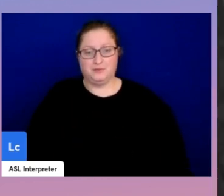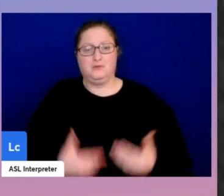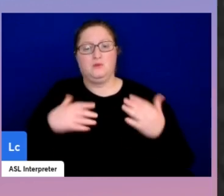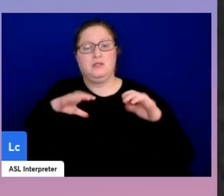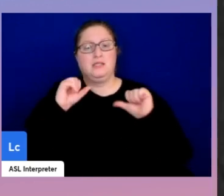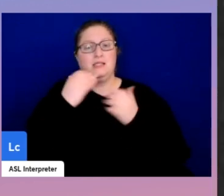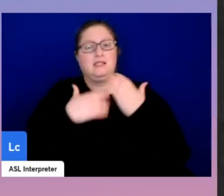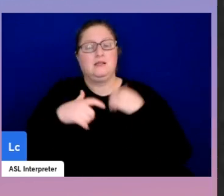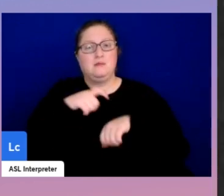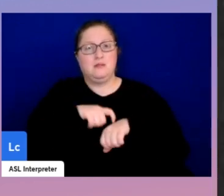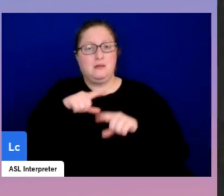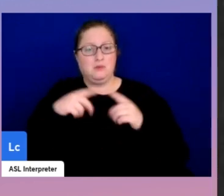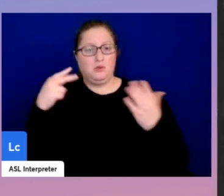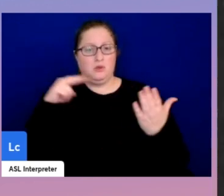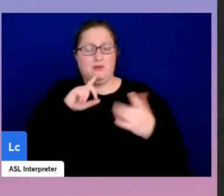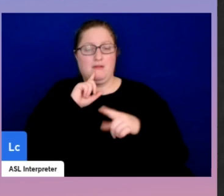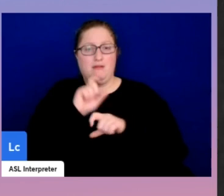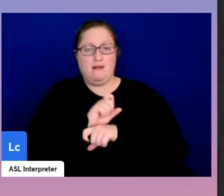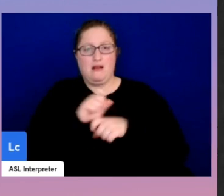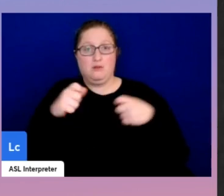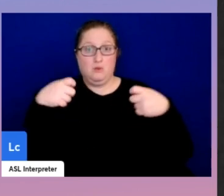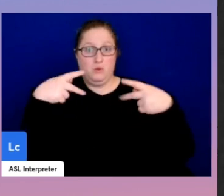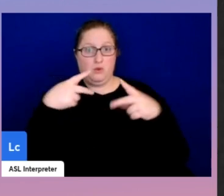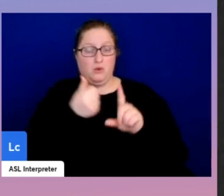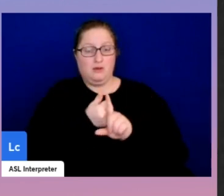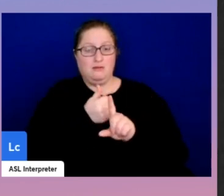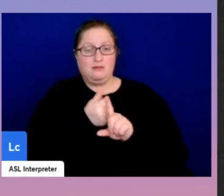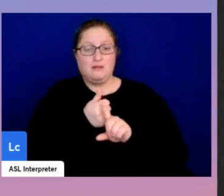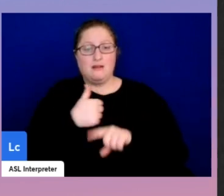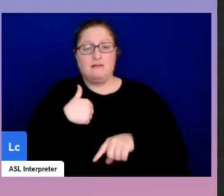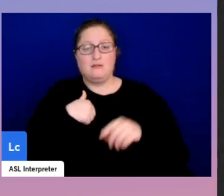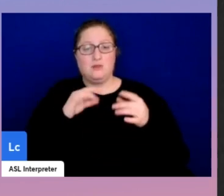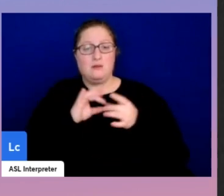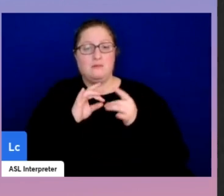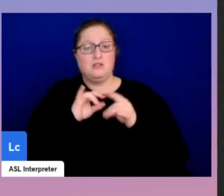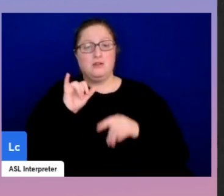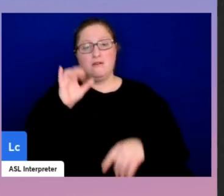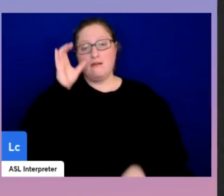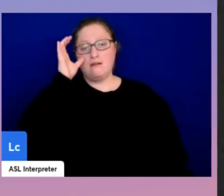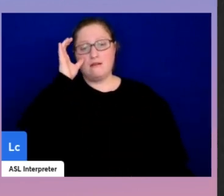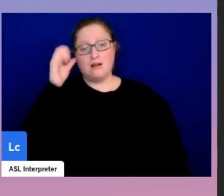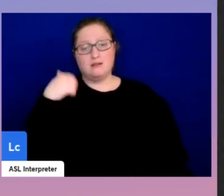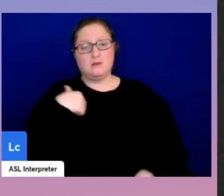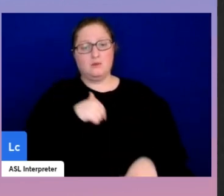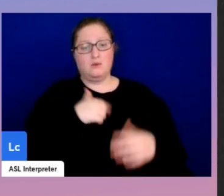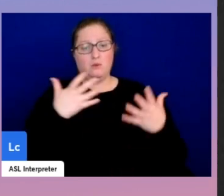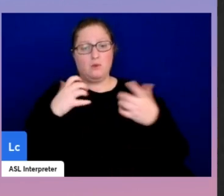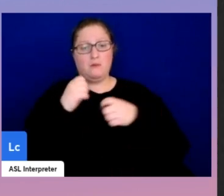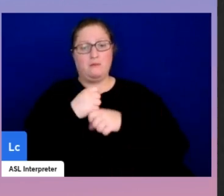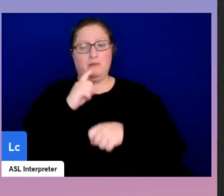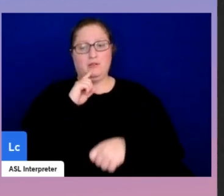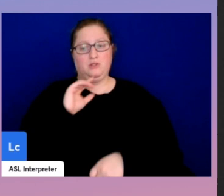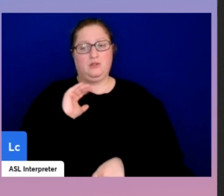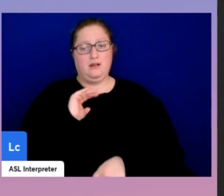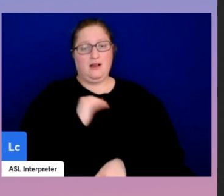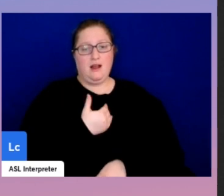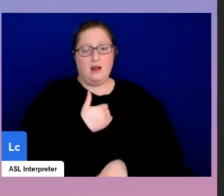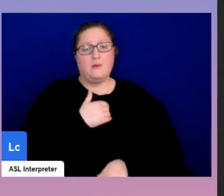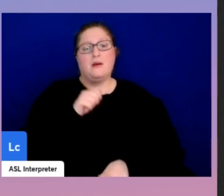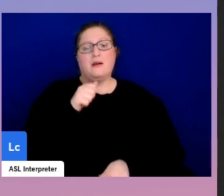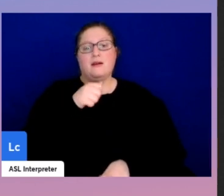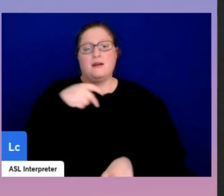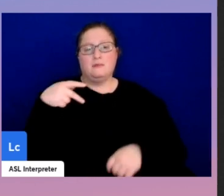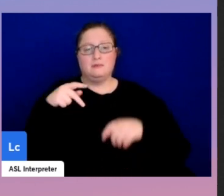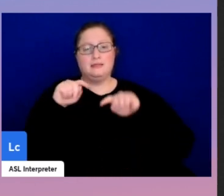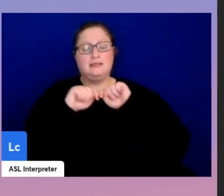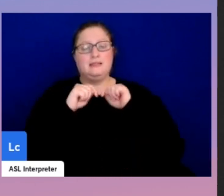at the actual code itself. So like I mentioned, the idea here is that we want to make sure that our application teams are well equipped